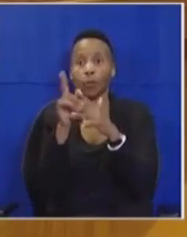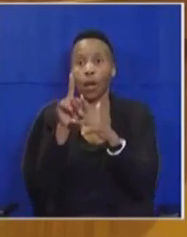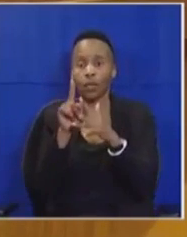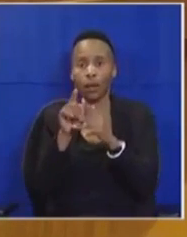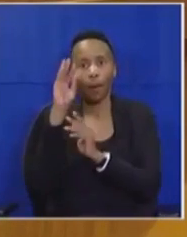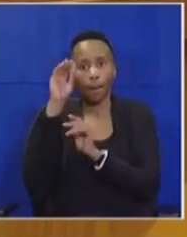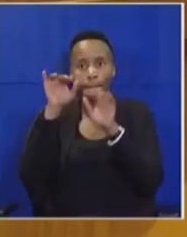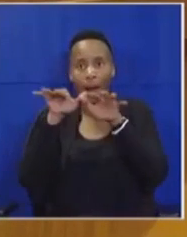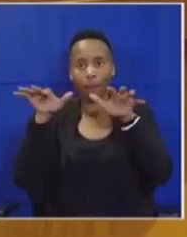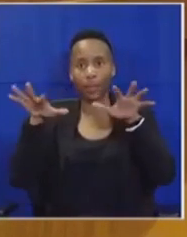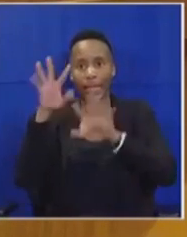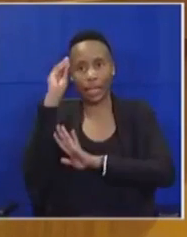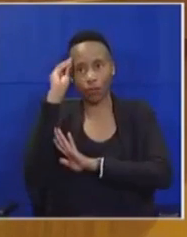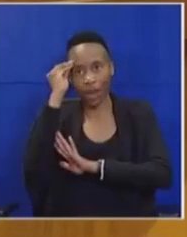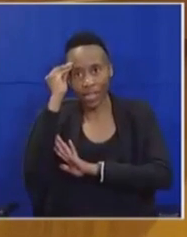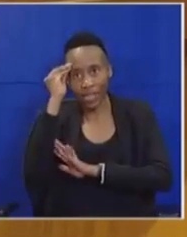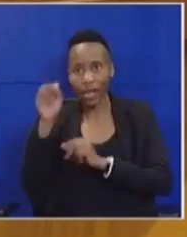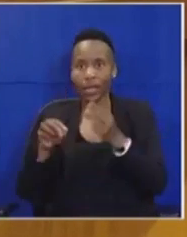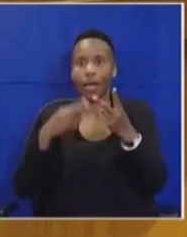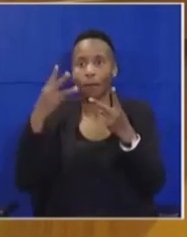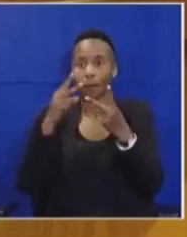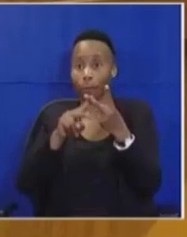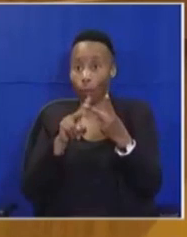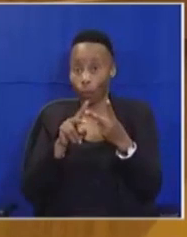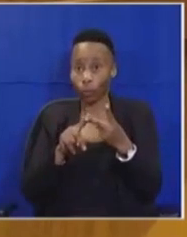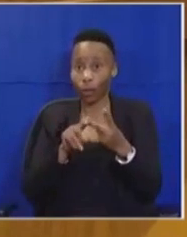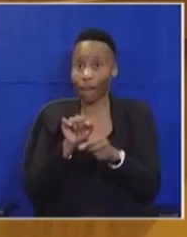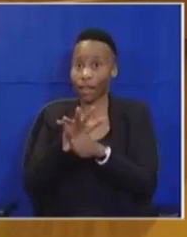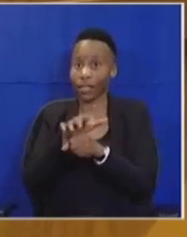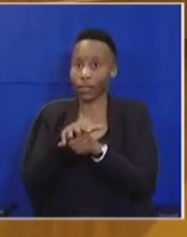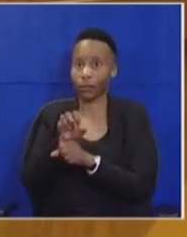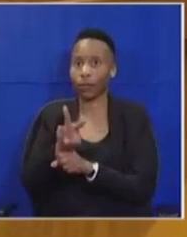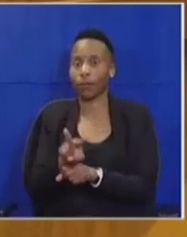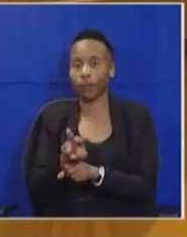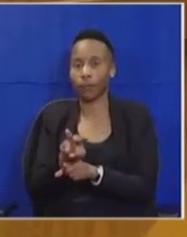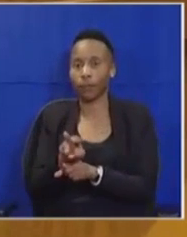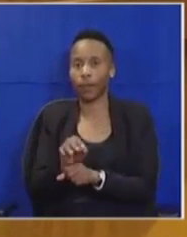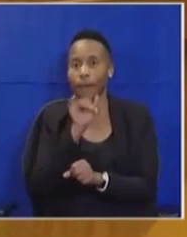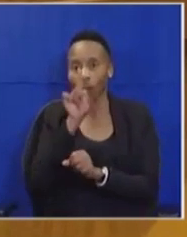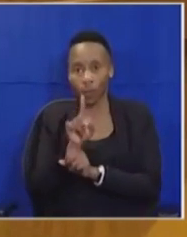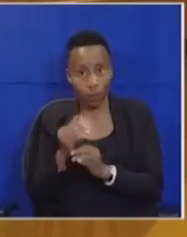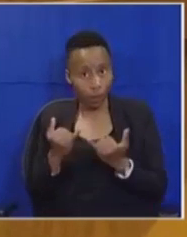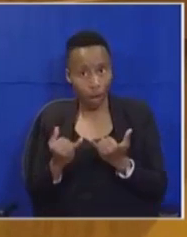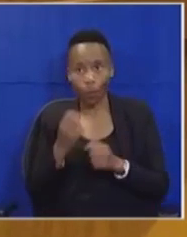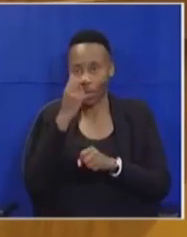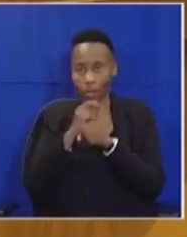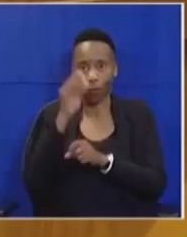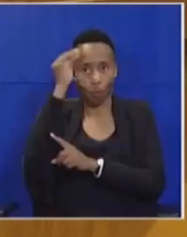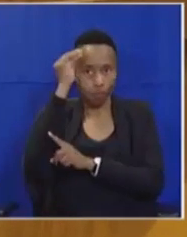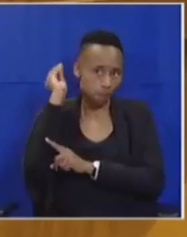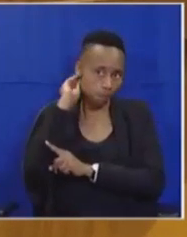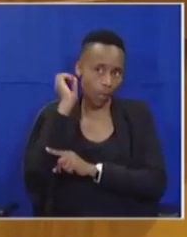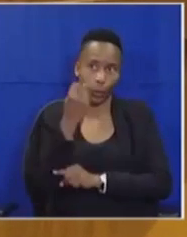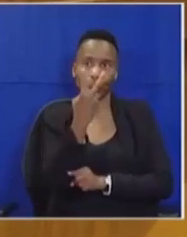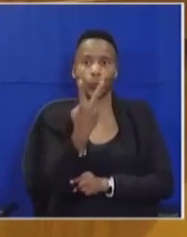affected. It lists amongst the relevant circumstances that need to be considered in deciding on